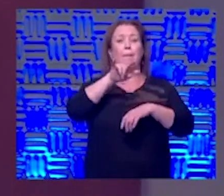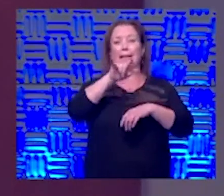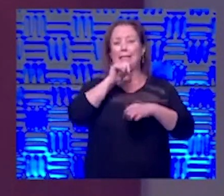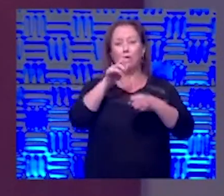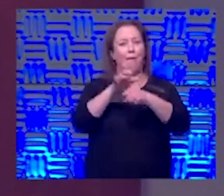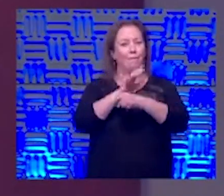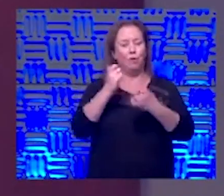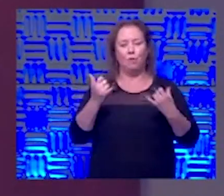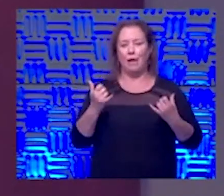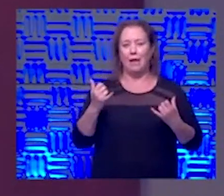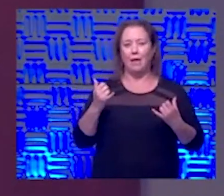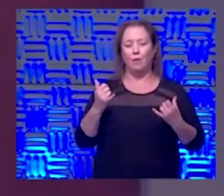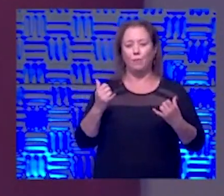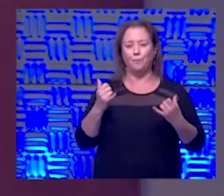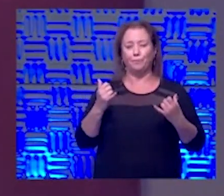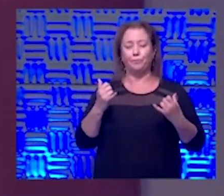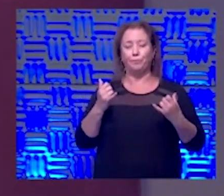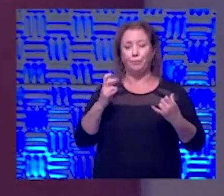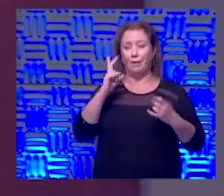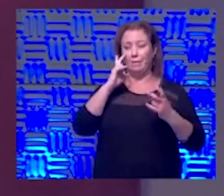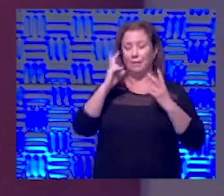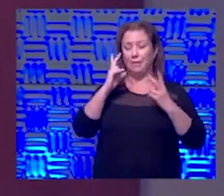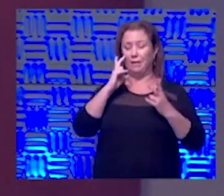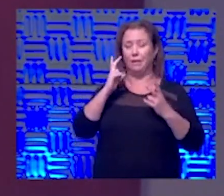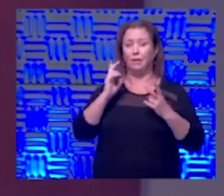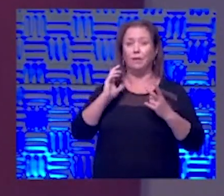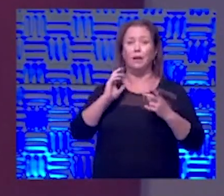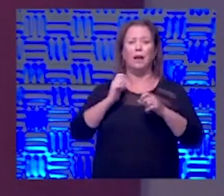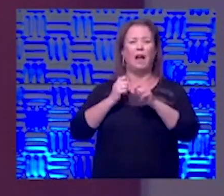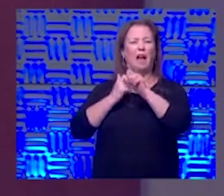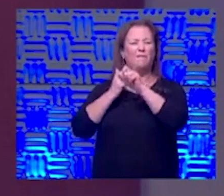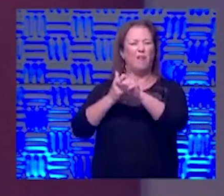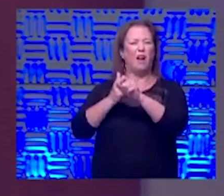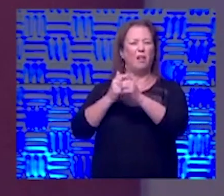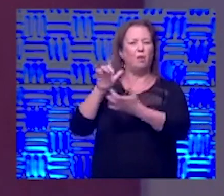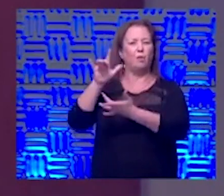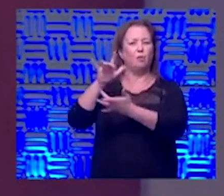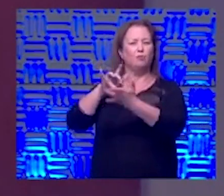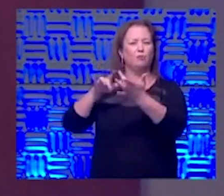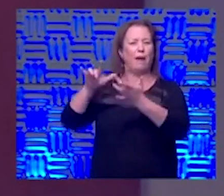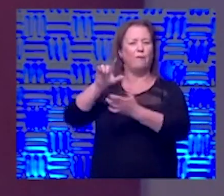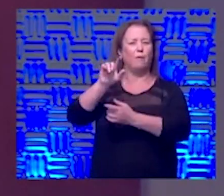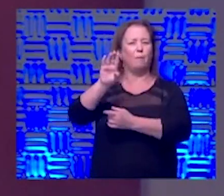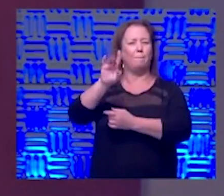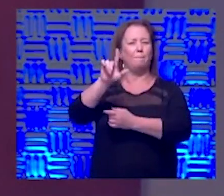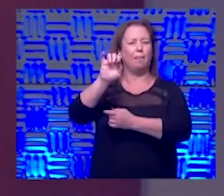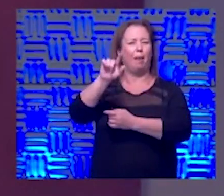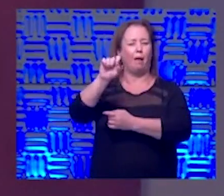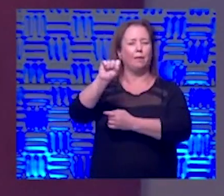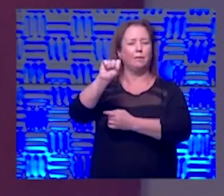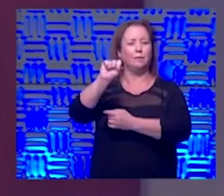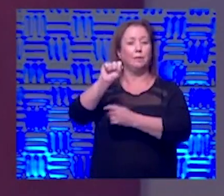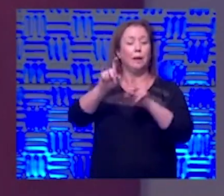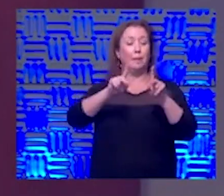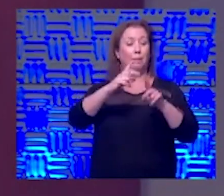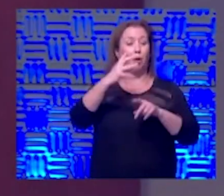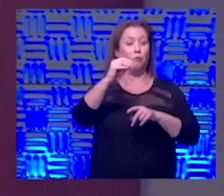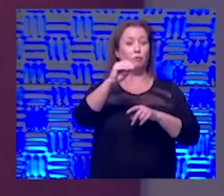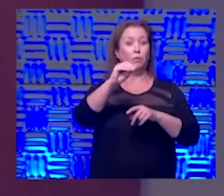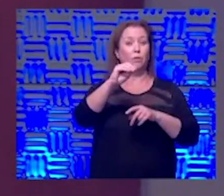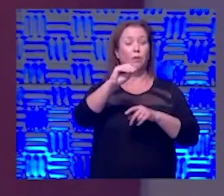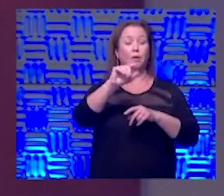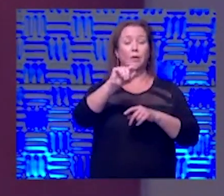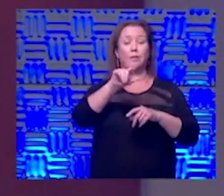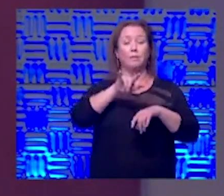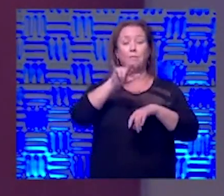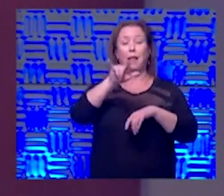these days. I've been seeing, I follow some of those travel blogs, and people are traveling are saying the planes are half